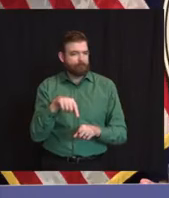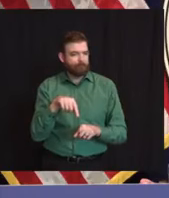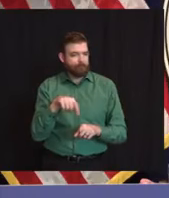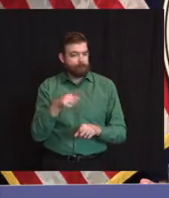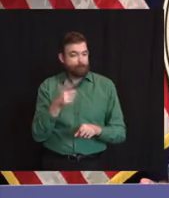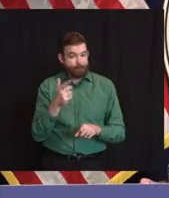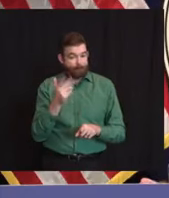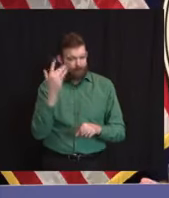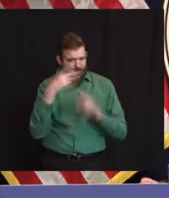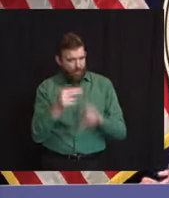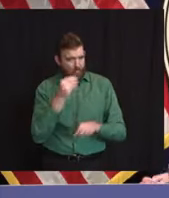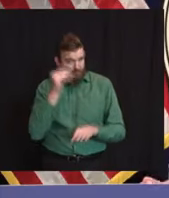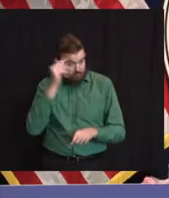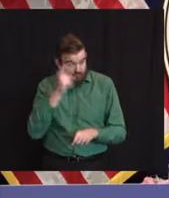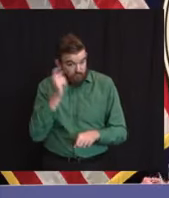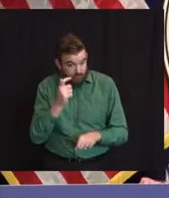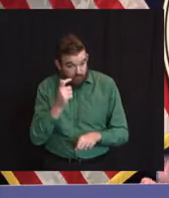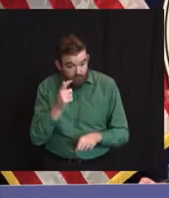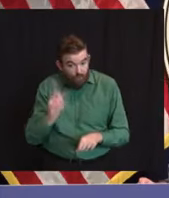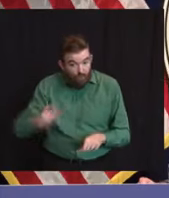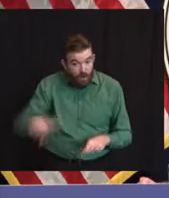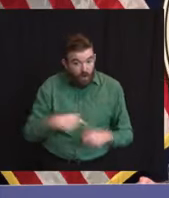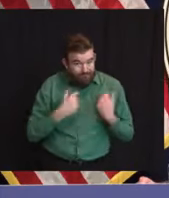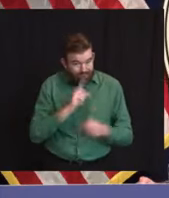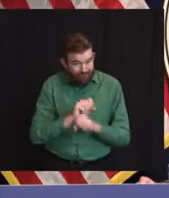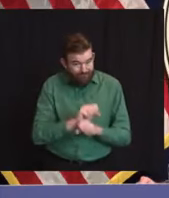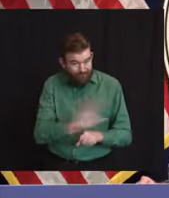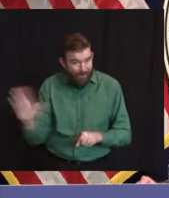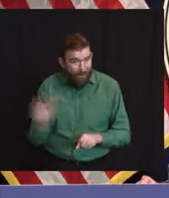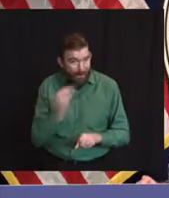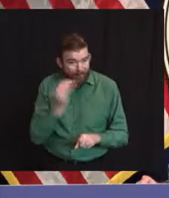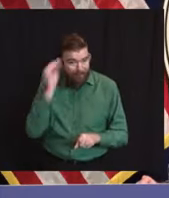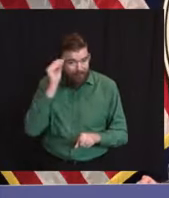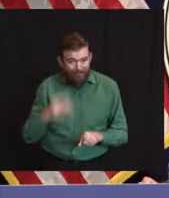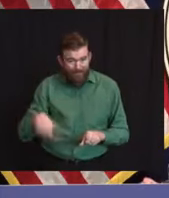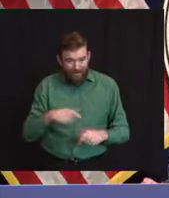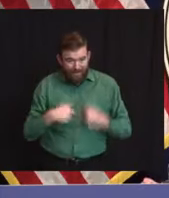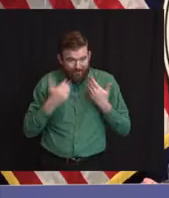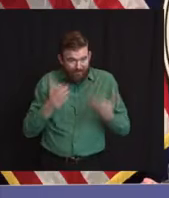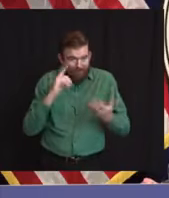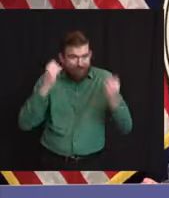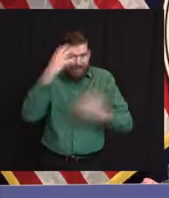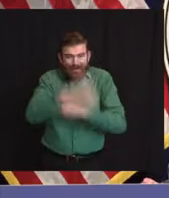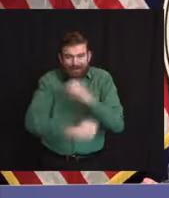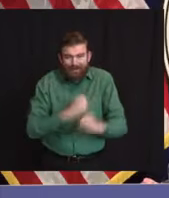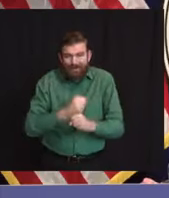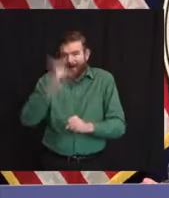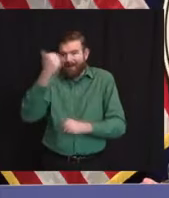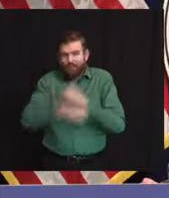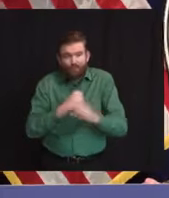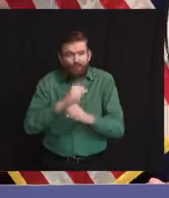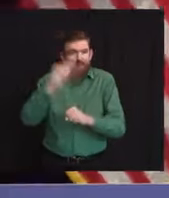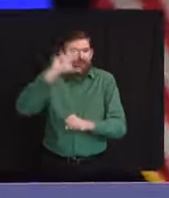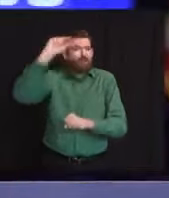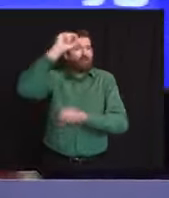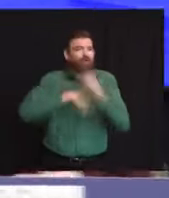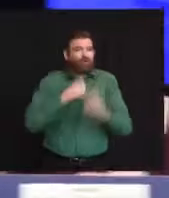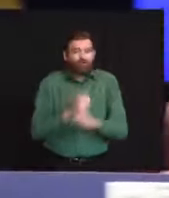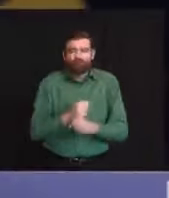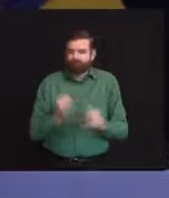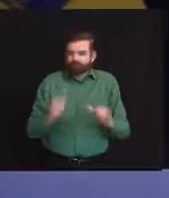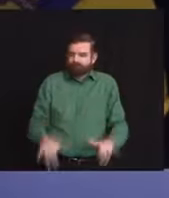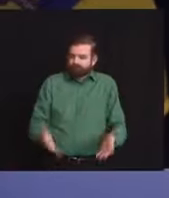some cases, for decades. So I just wanted to add that point. You were going to hit underlying conditions? Yeah, underlying conditions pretty much